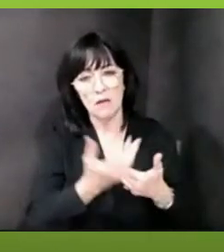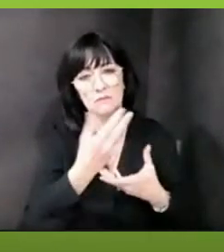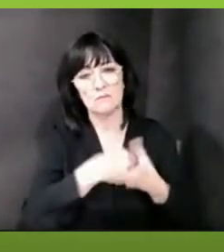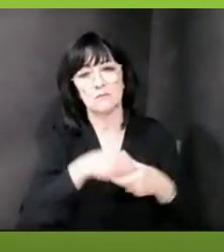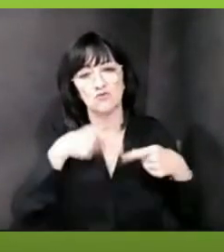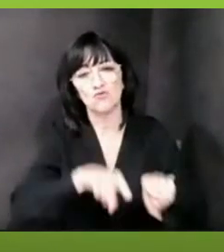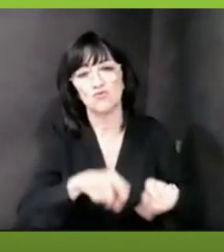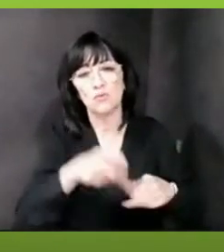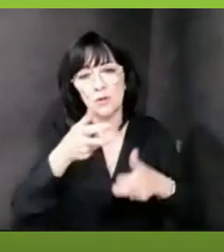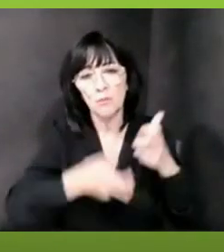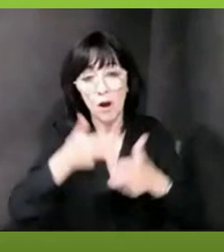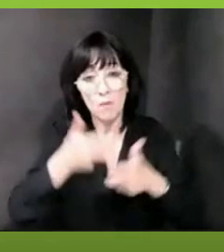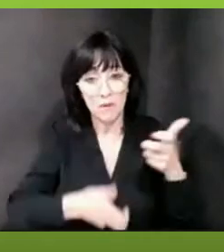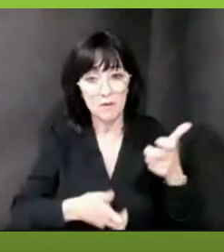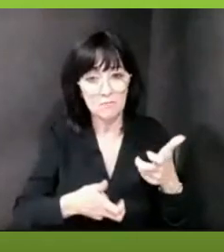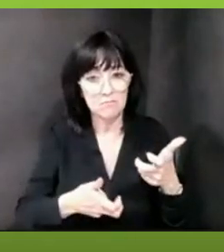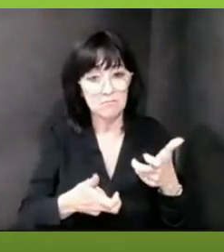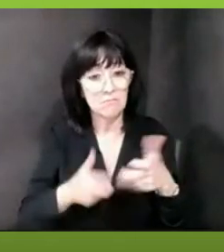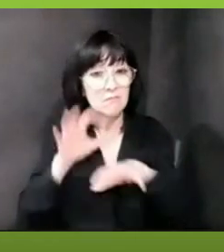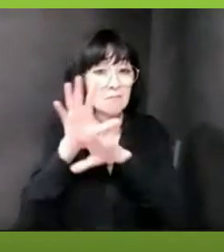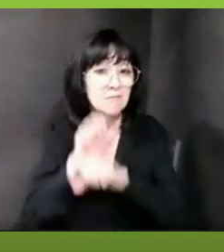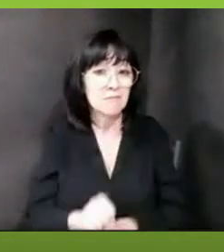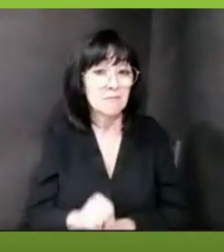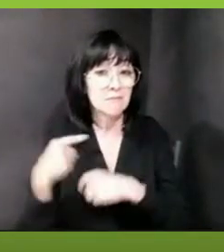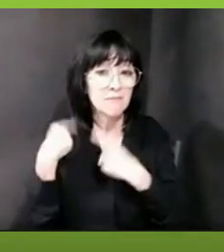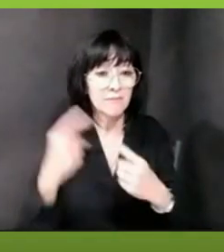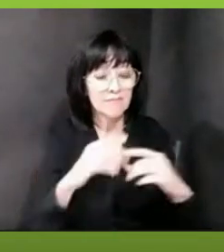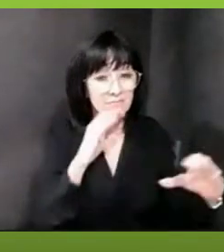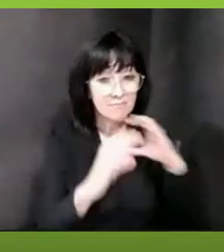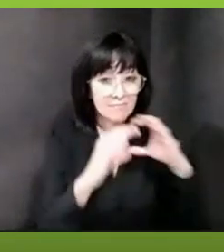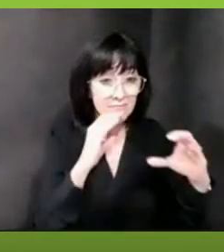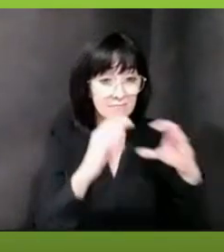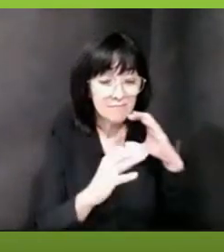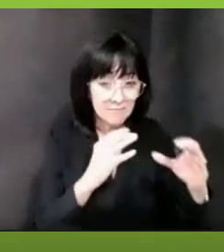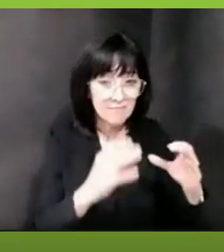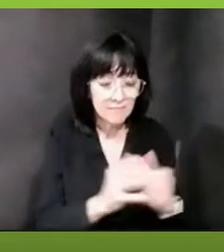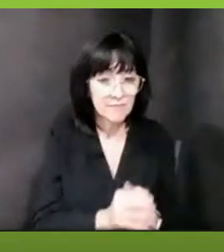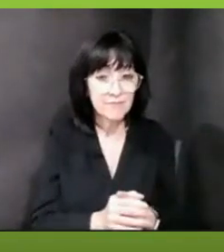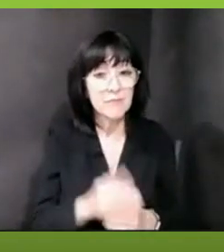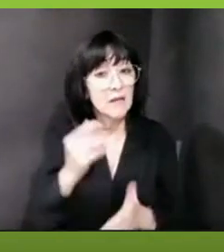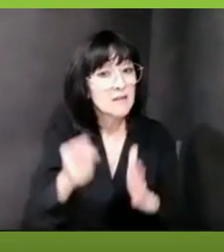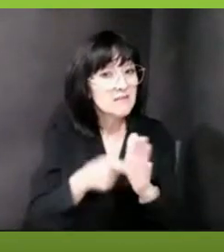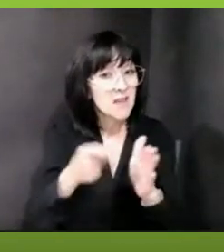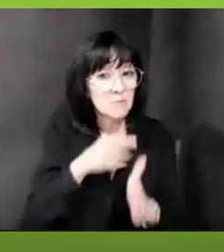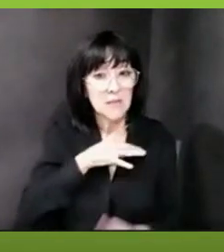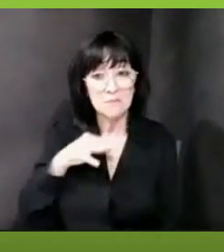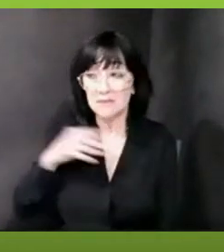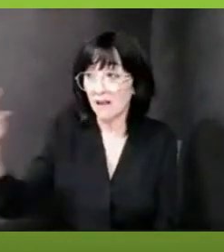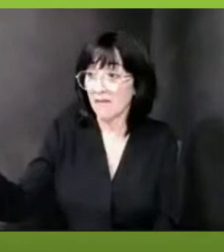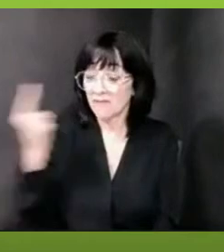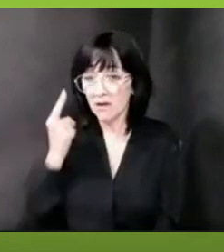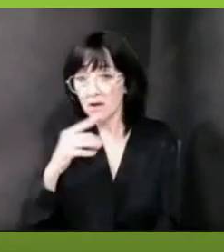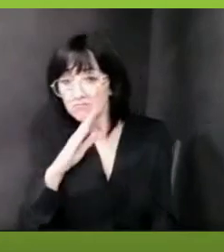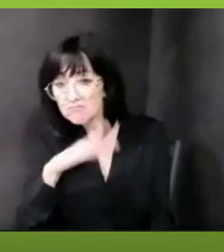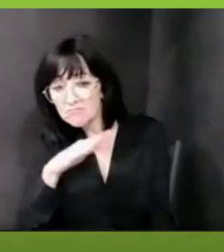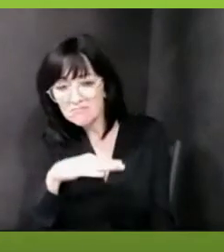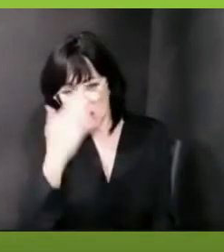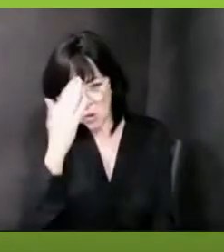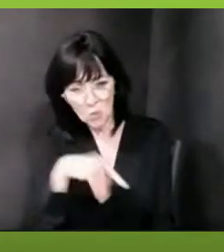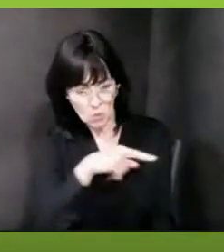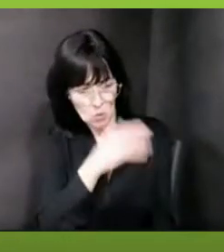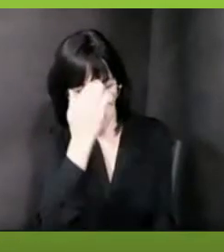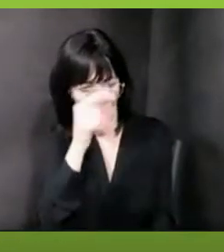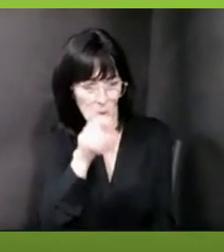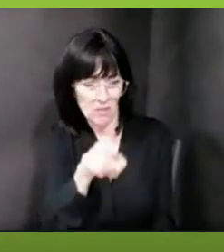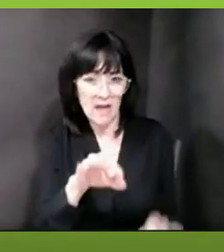time. And I know sometimes when teachers come to me and say, hey, Mr. C, I know this family is slow. Can you call, mom or things like that? And I say,